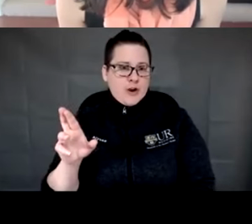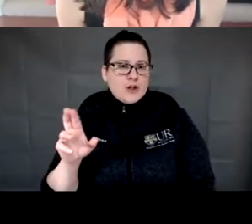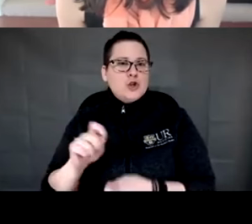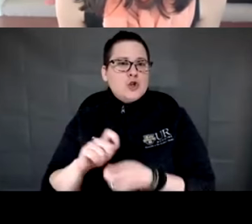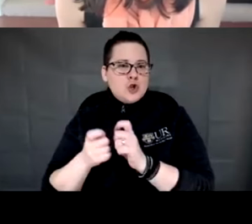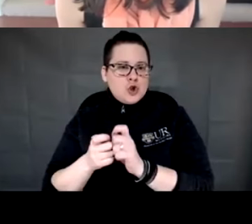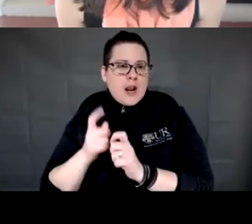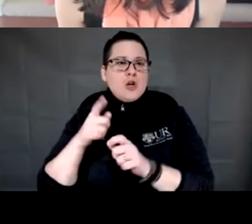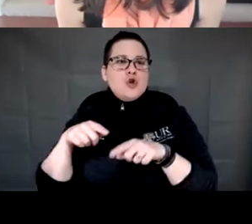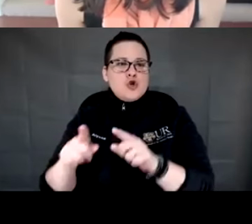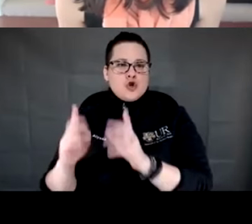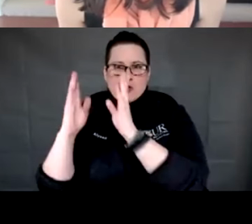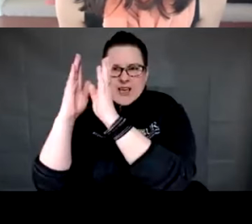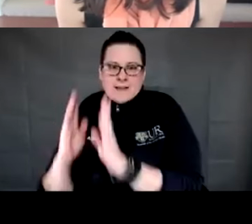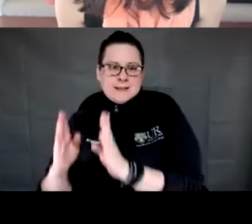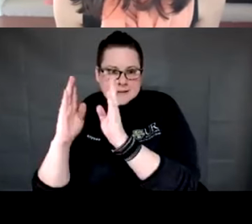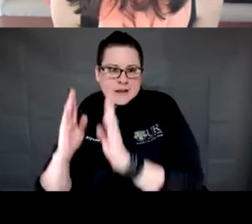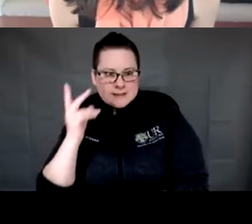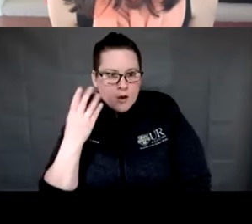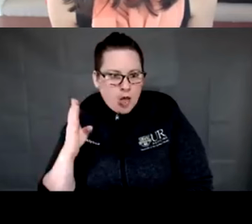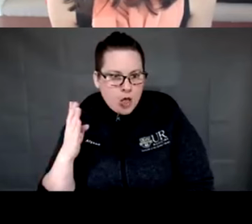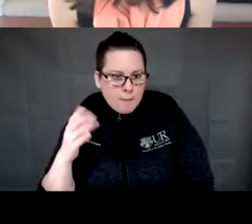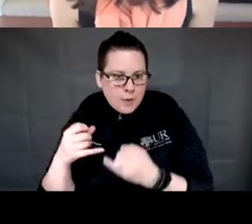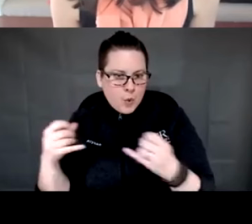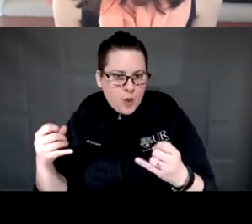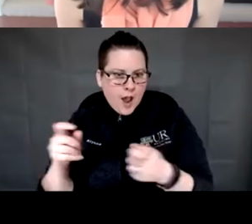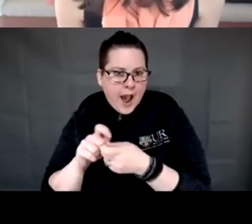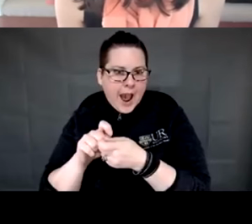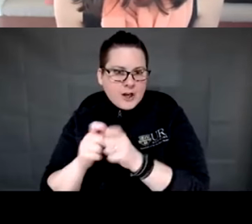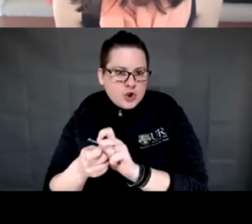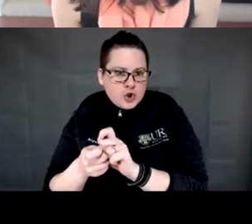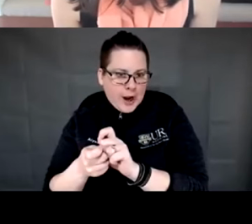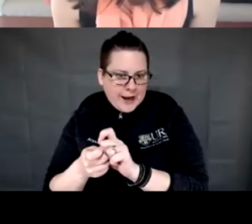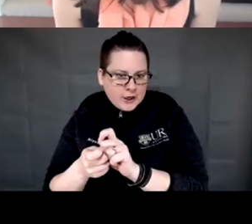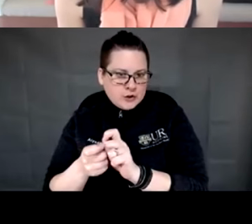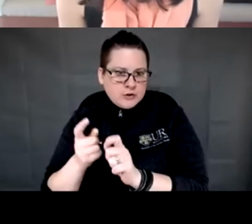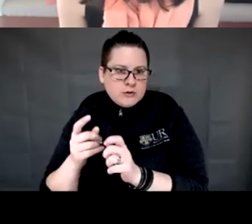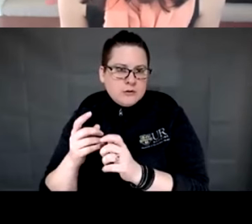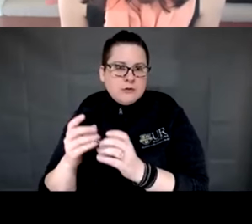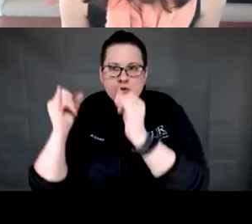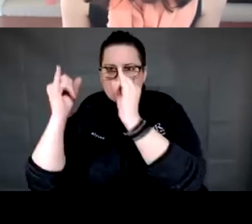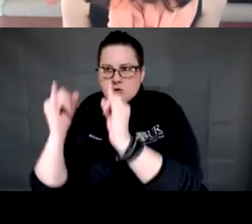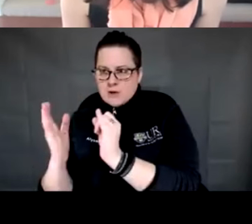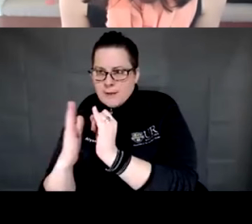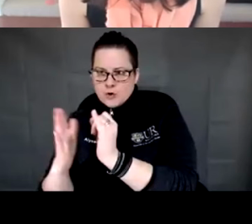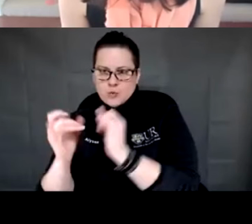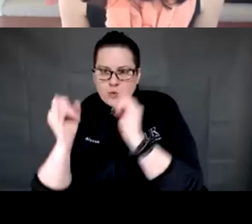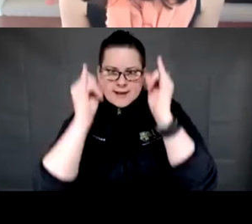the session, like by looking at how that blue line changes between each pair of dashed black